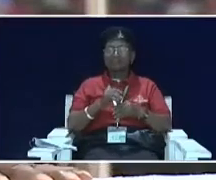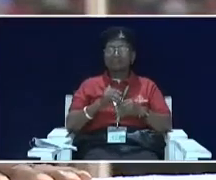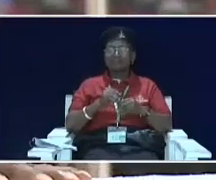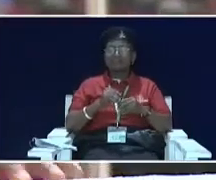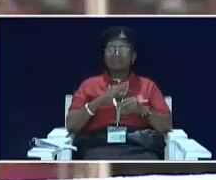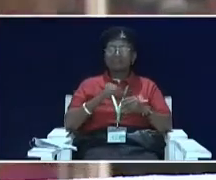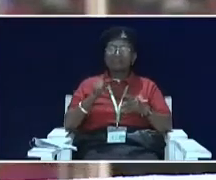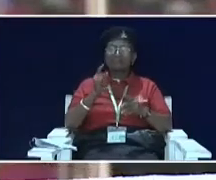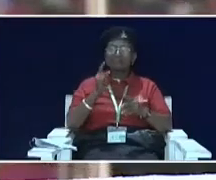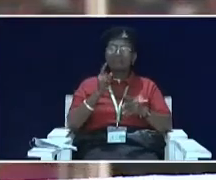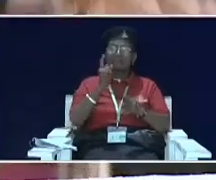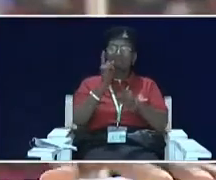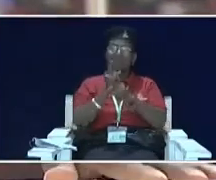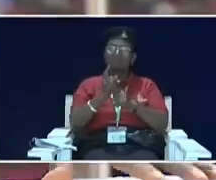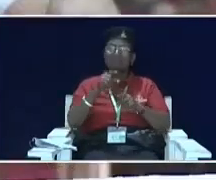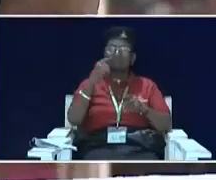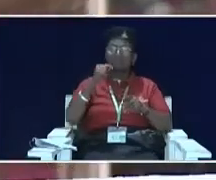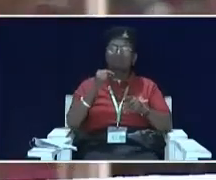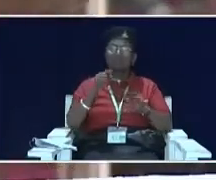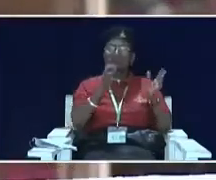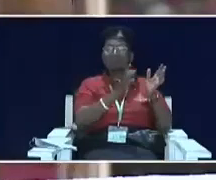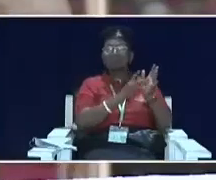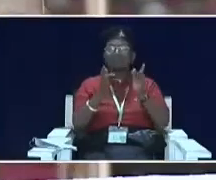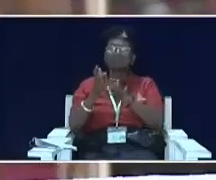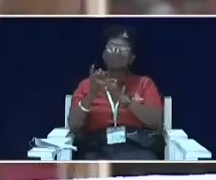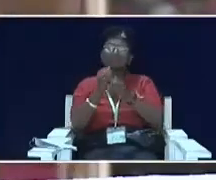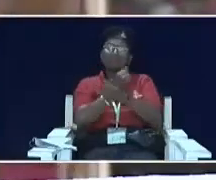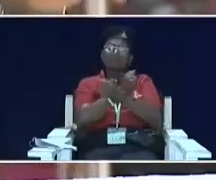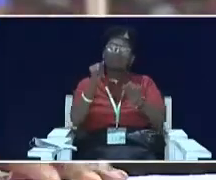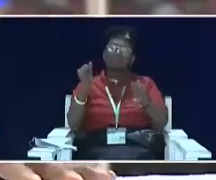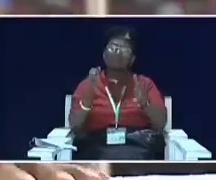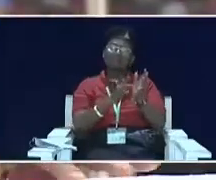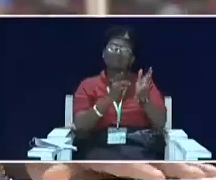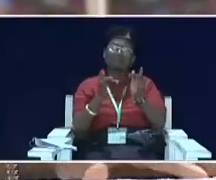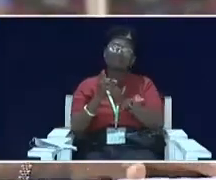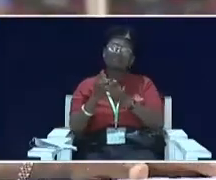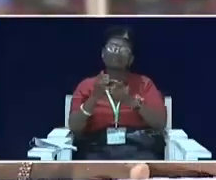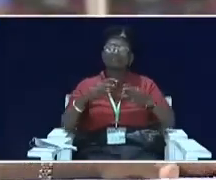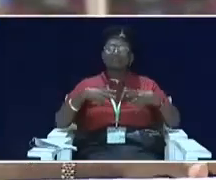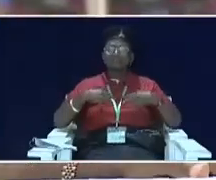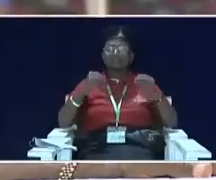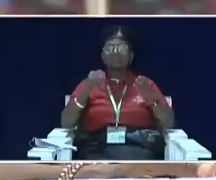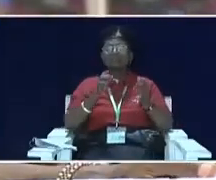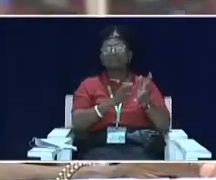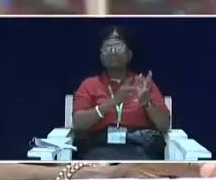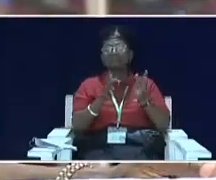and just say, Jesus saves, Jesus heals, Jesus delivers.